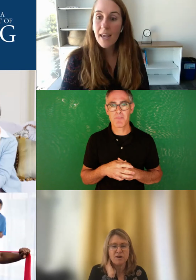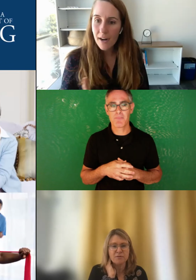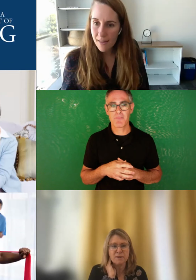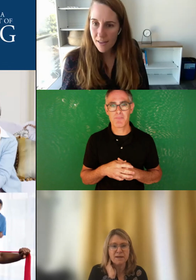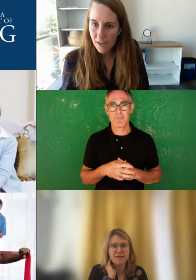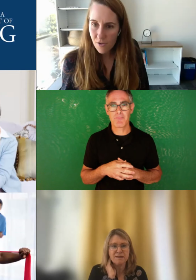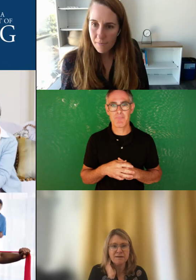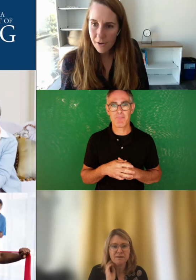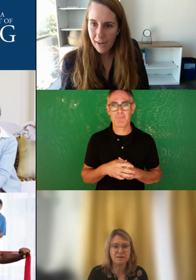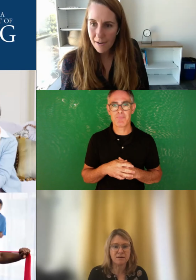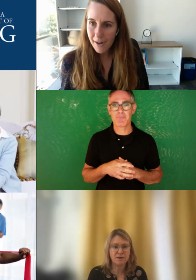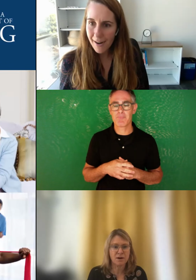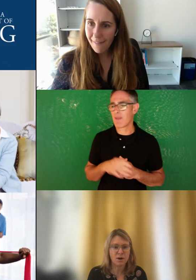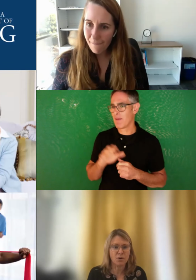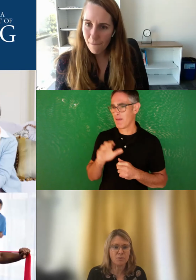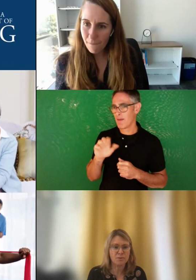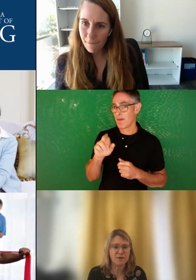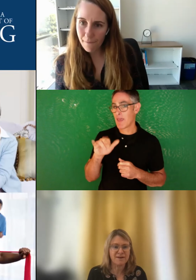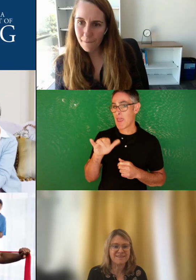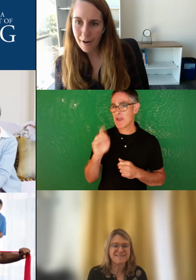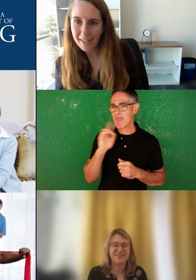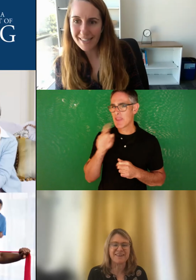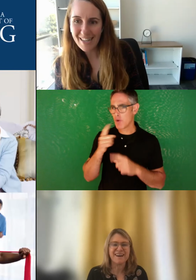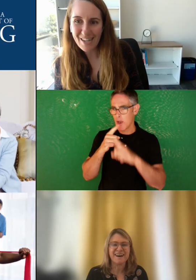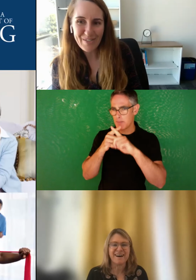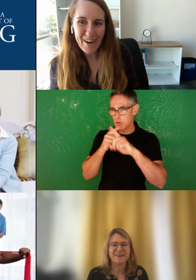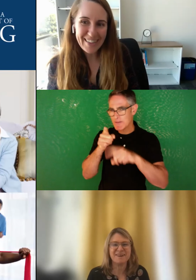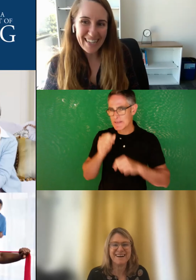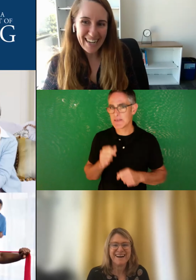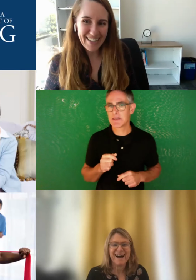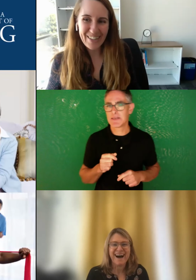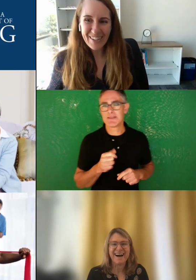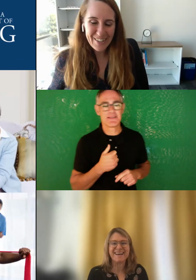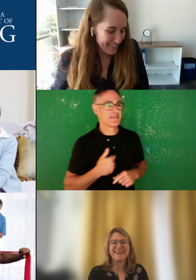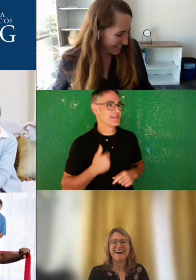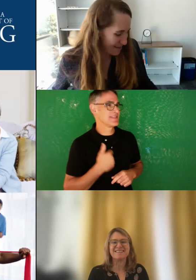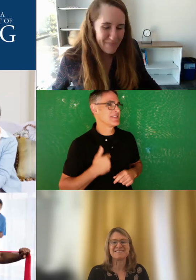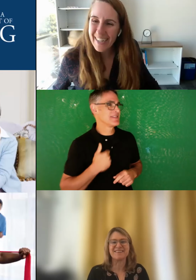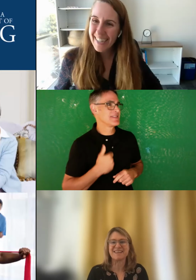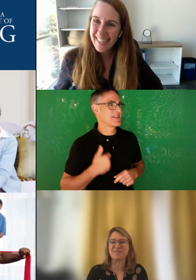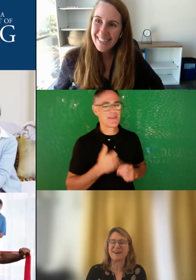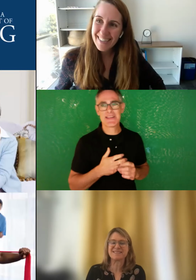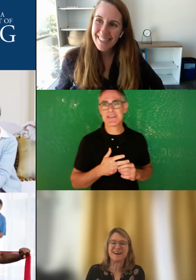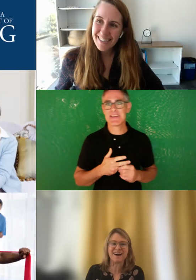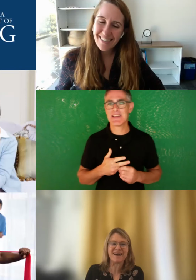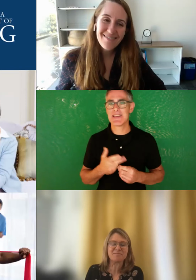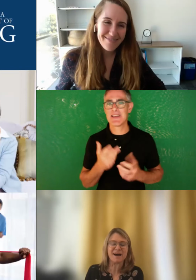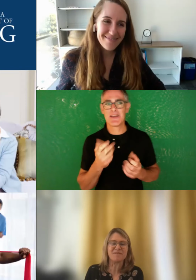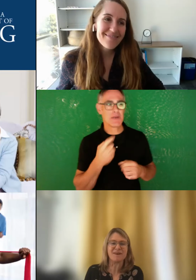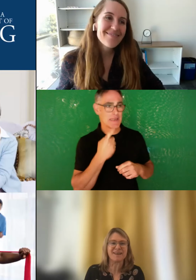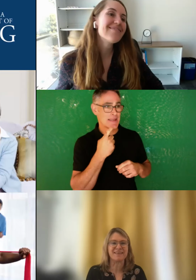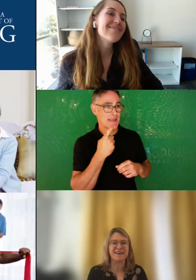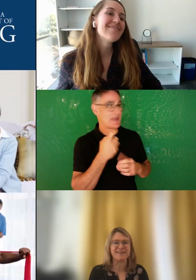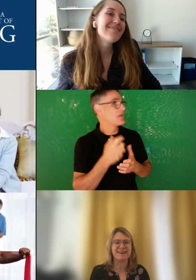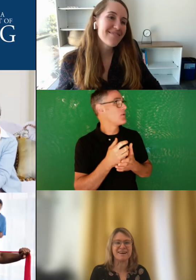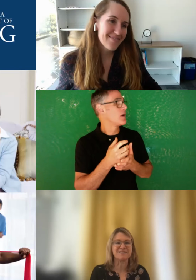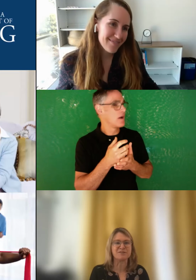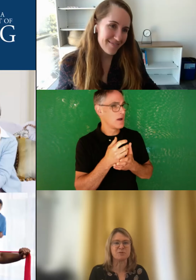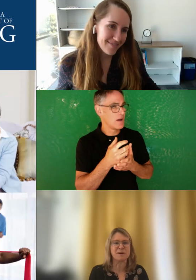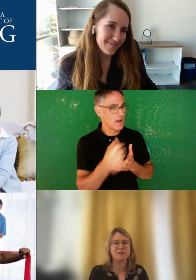And Carrie, I think that you are muted, but sorry, I see that you're probably. I just want to say we're at time. I want to